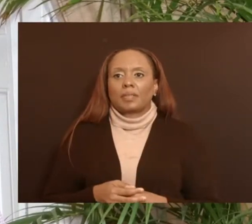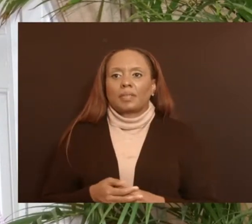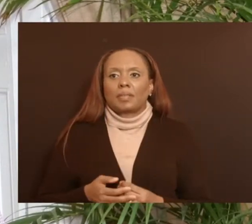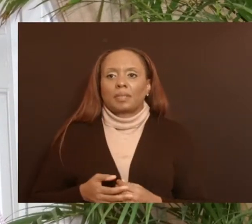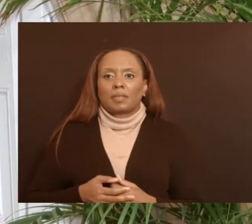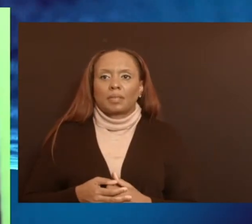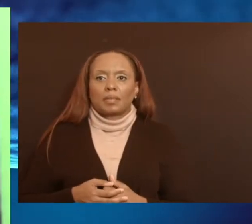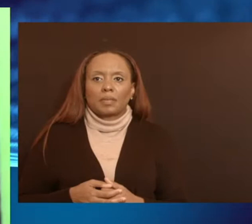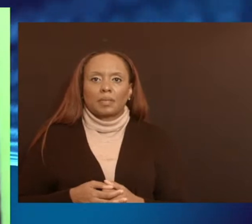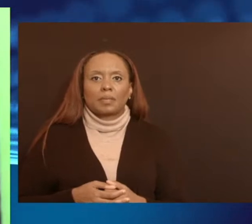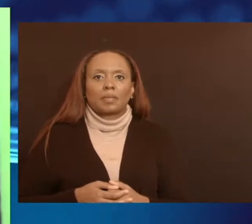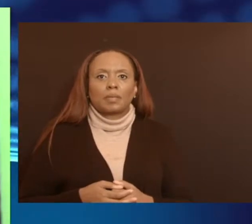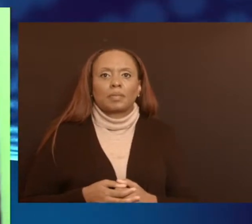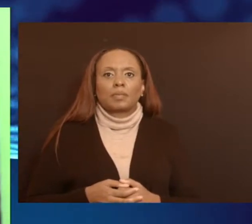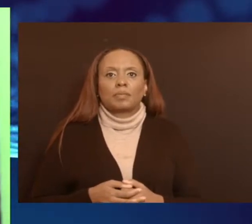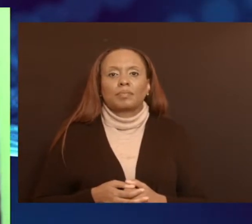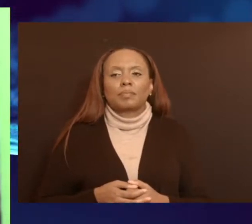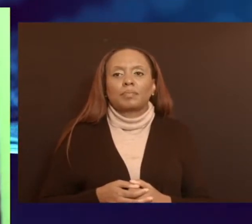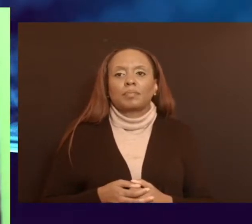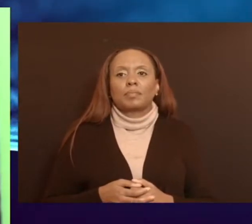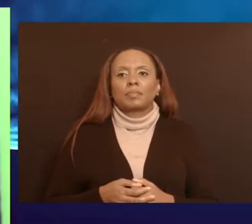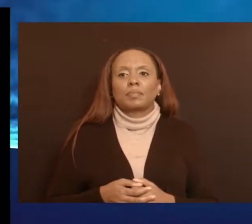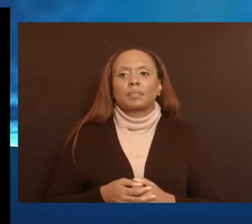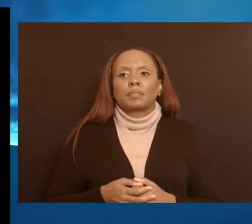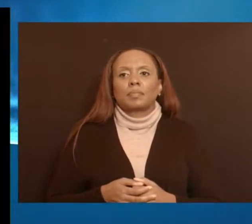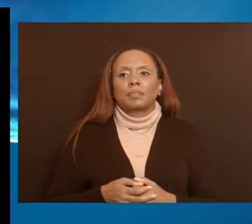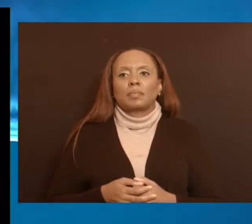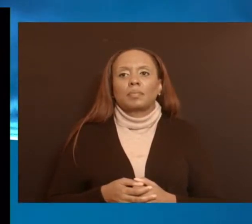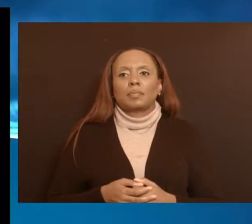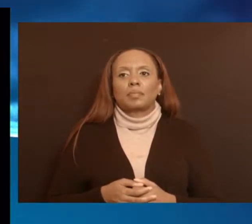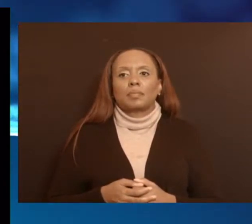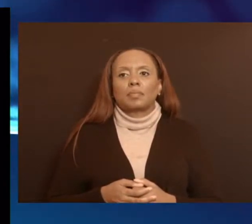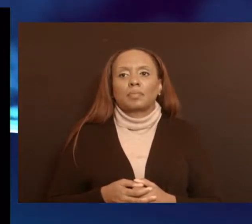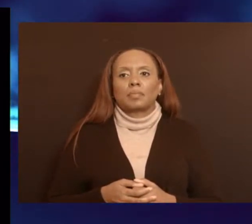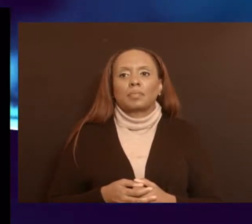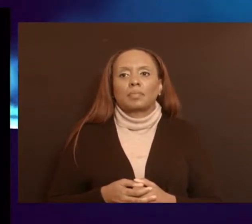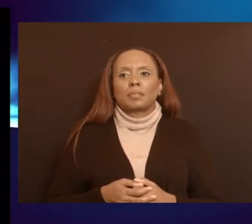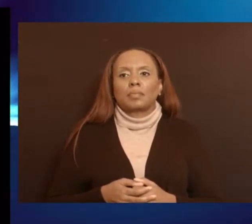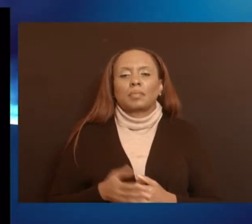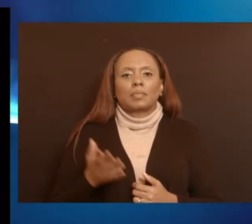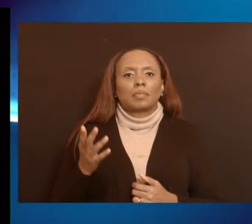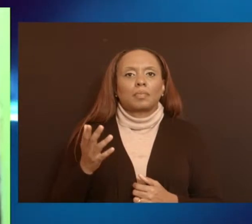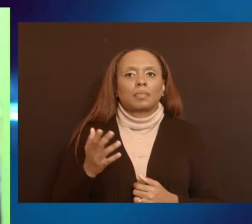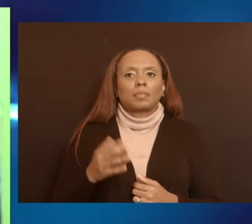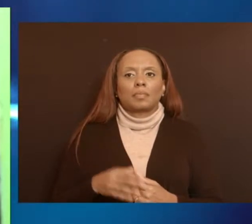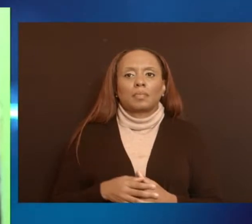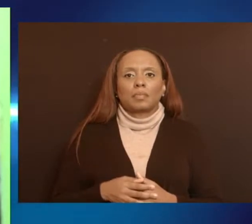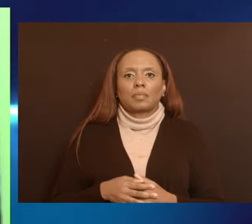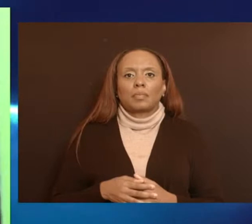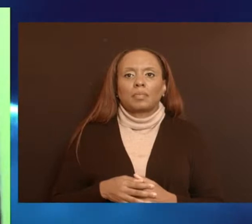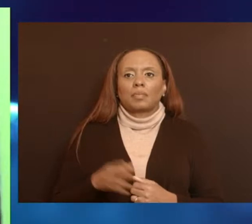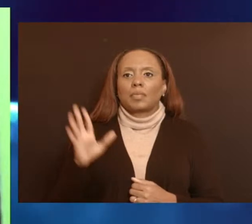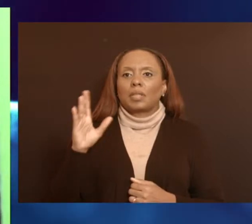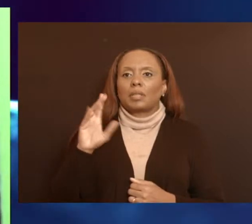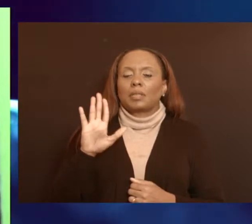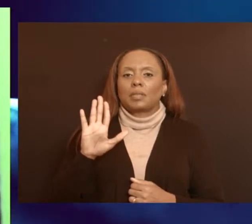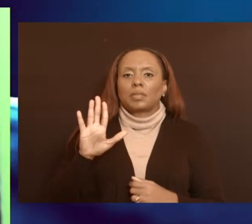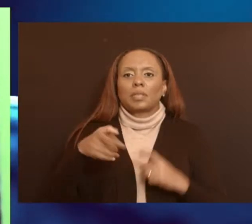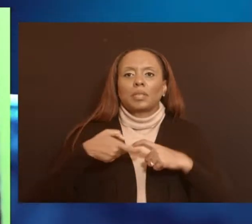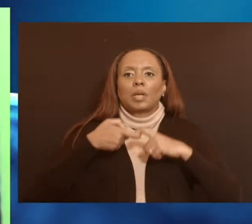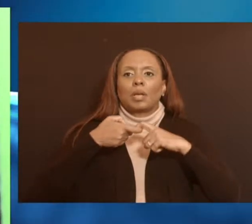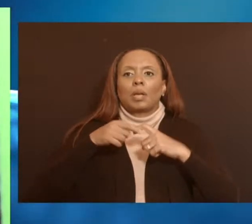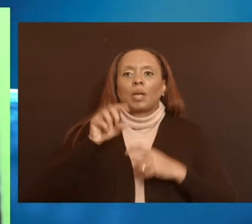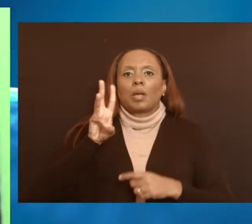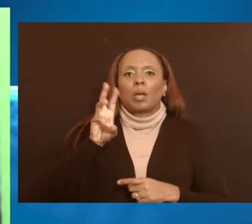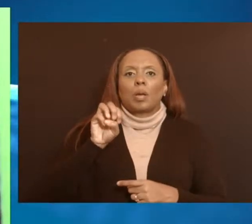Dr. George, before you go, But if you can answer the first part in is terms of, Cuba included? I'm sorry, Wendy. I'm sorry to